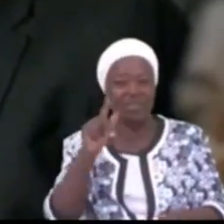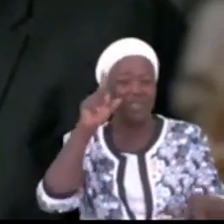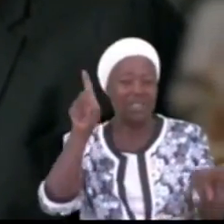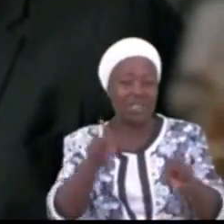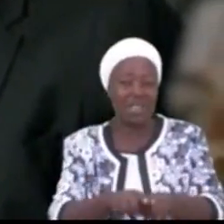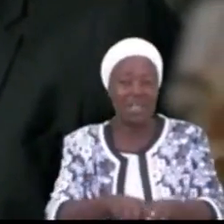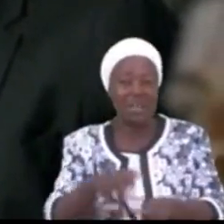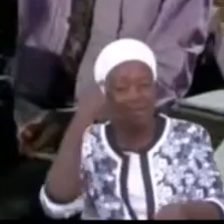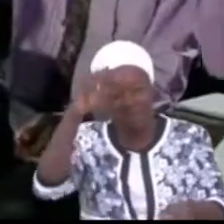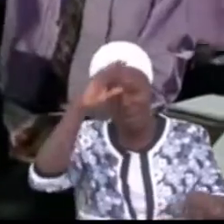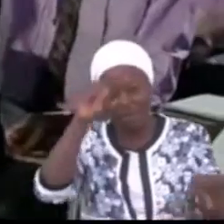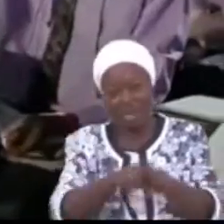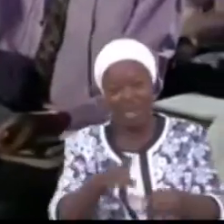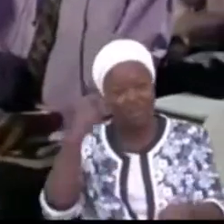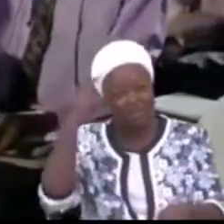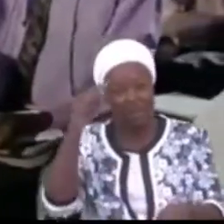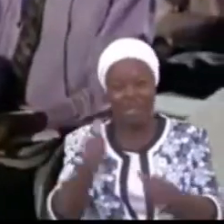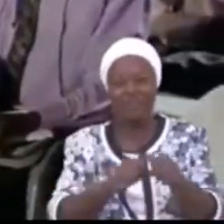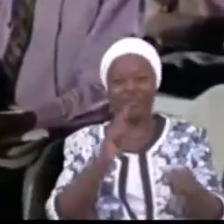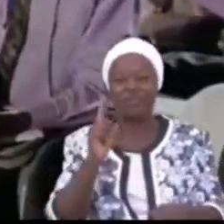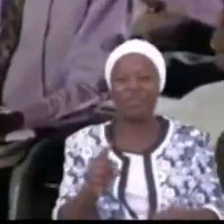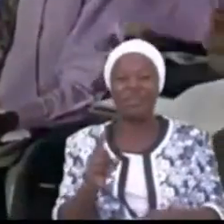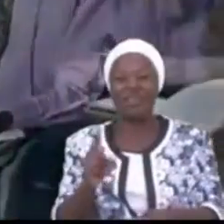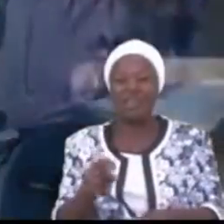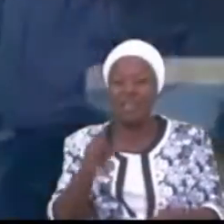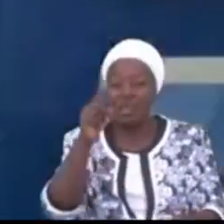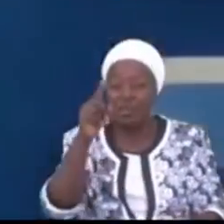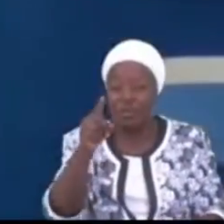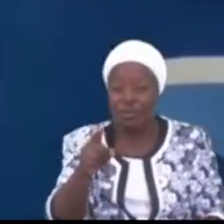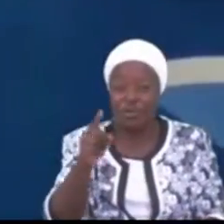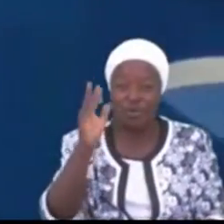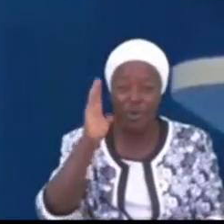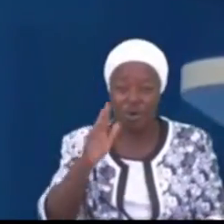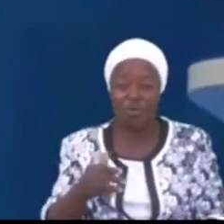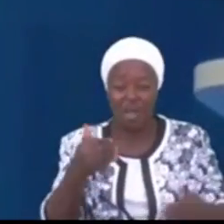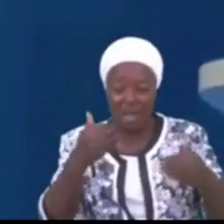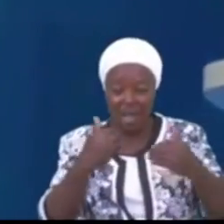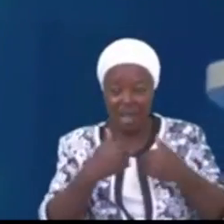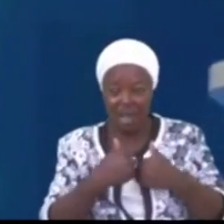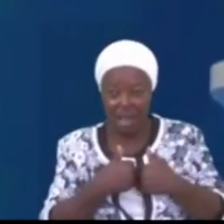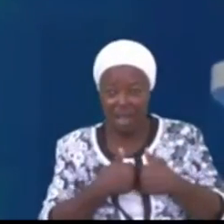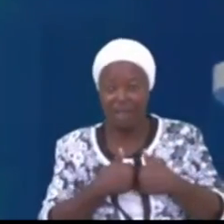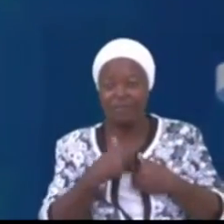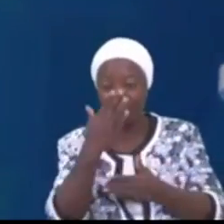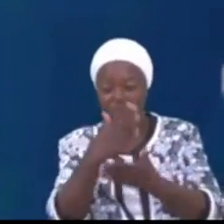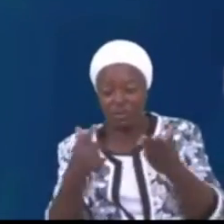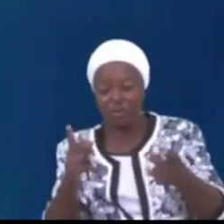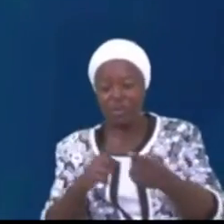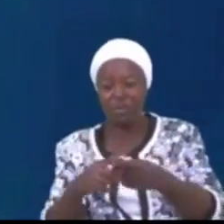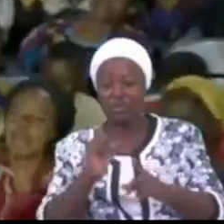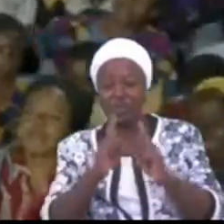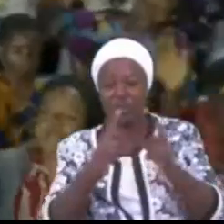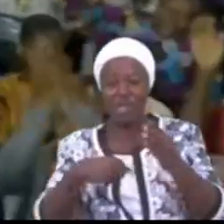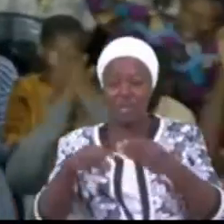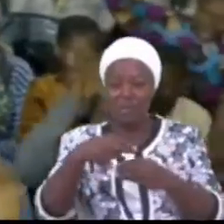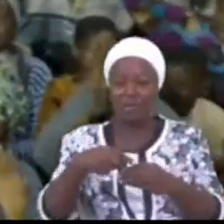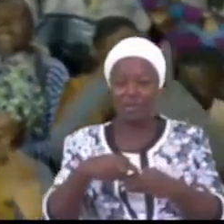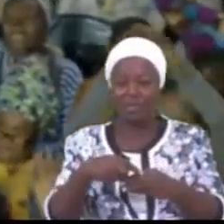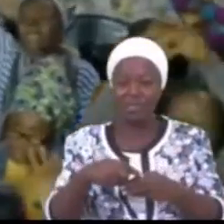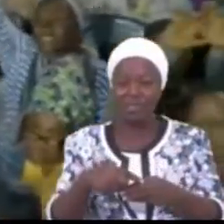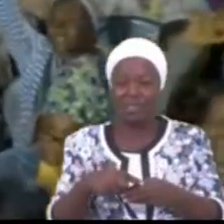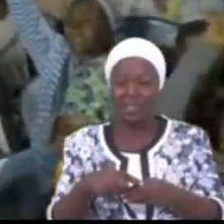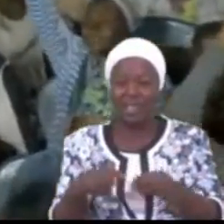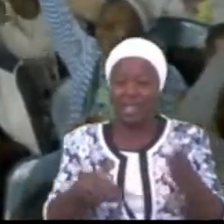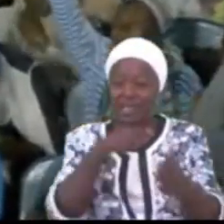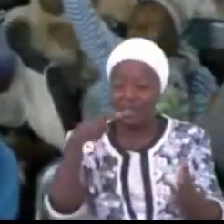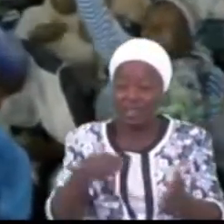for everyone. You will have something to talk about this week,